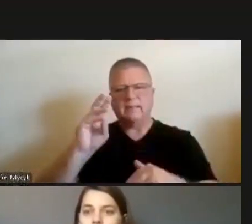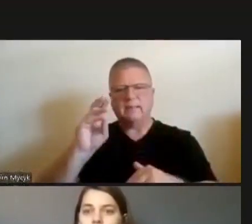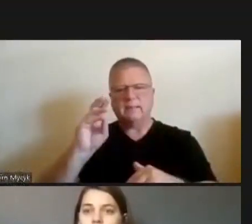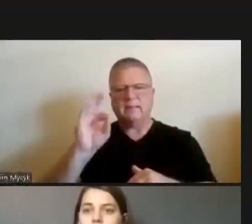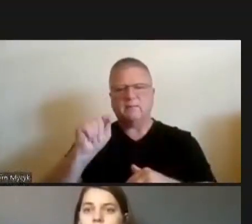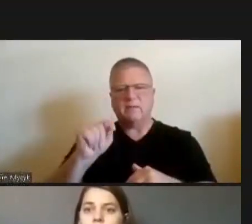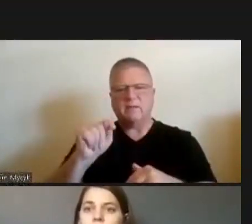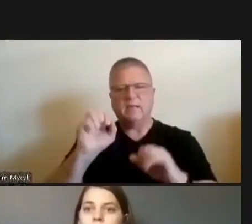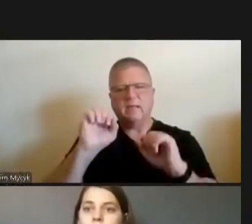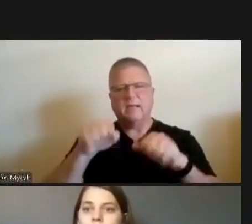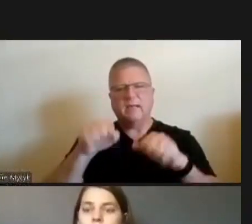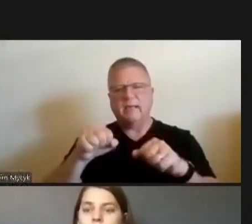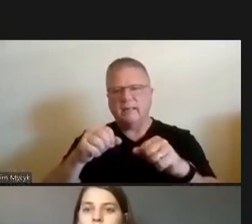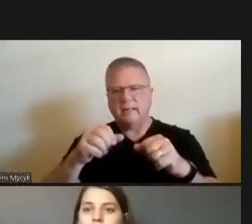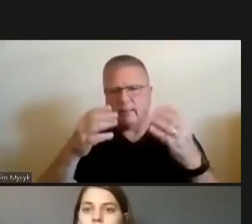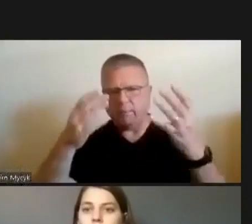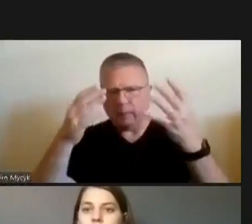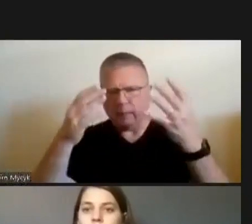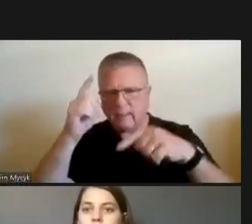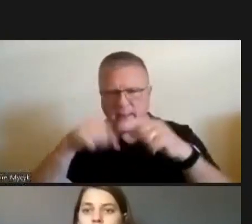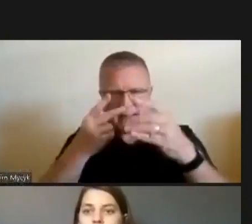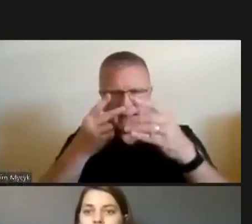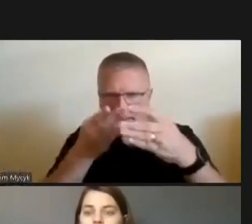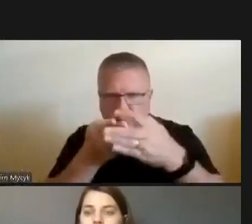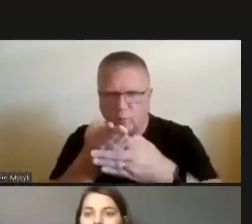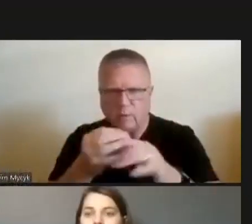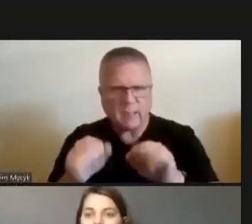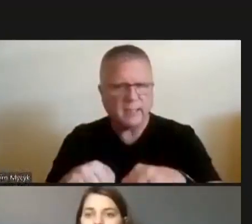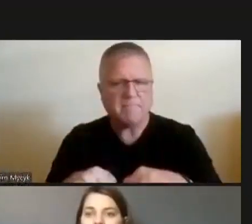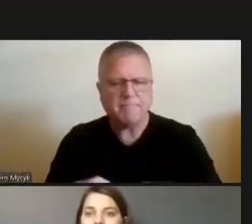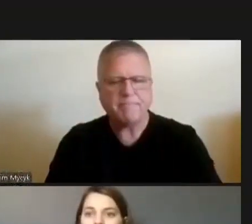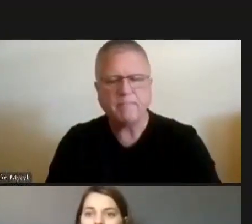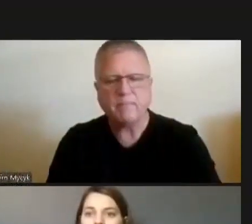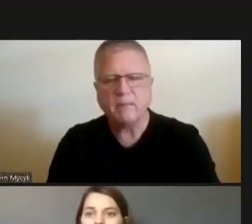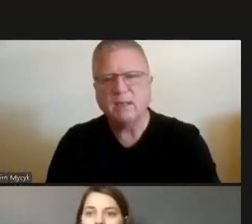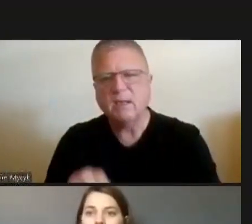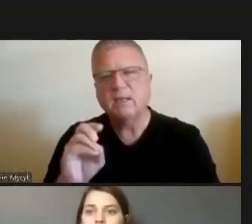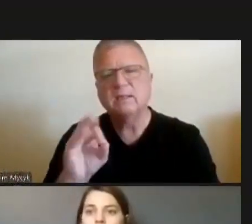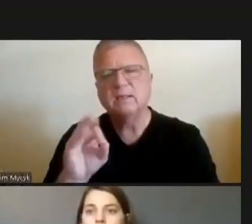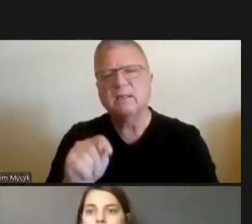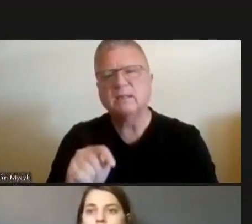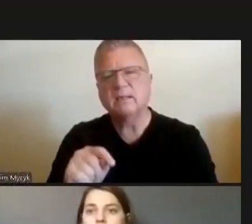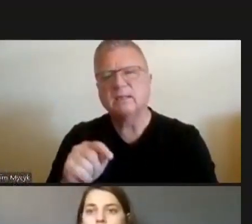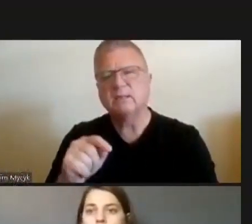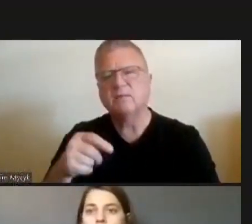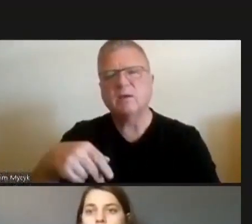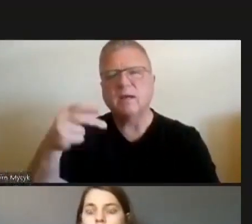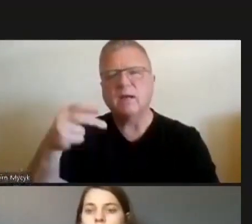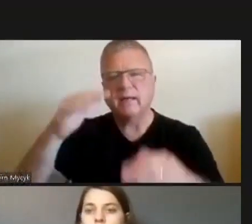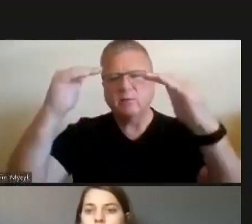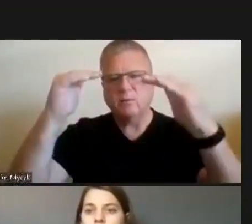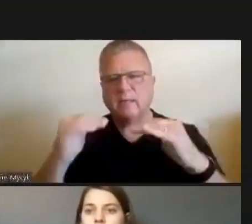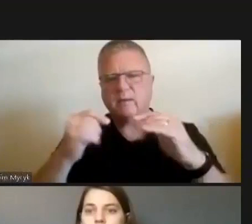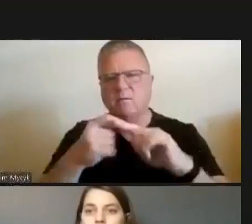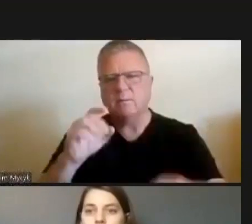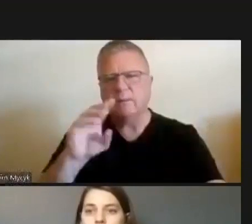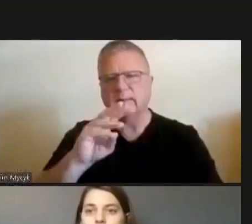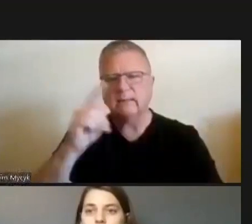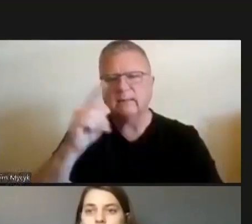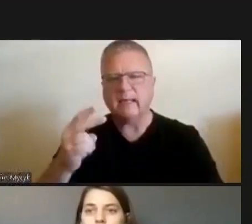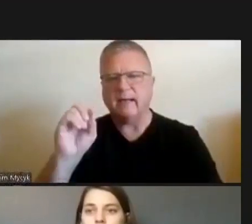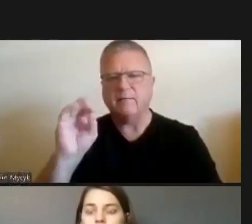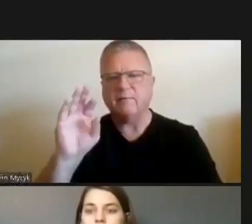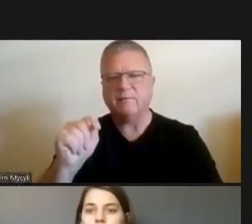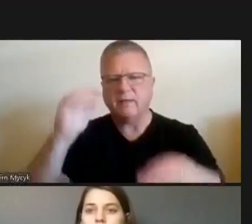opaque. The 6 foot height is a reduction from our current standard from 6.5 feet.